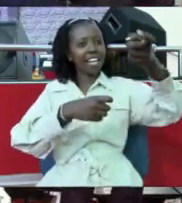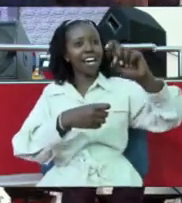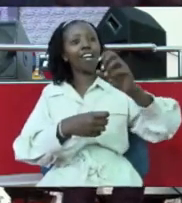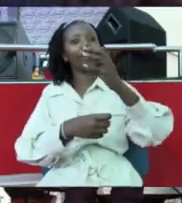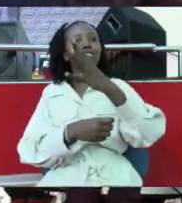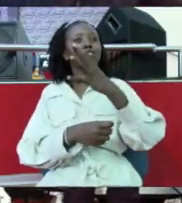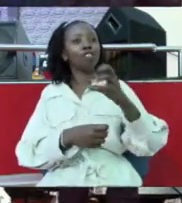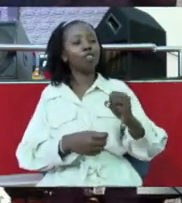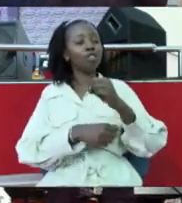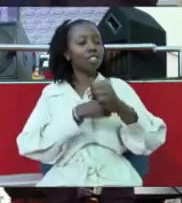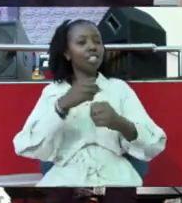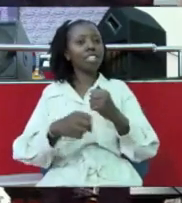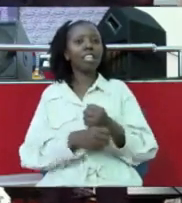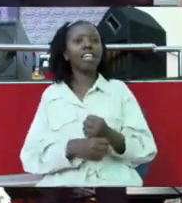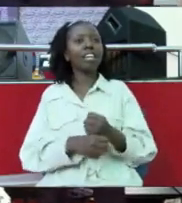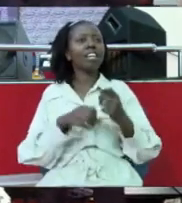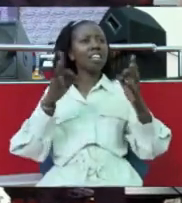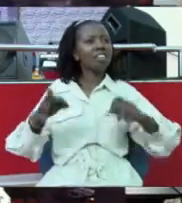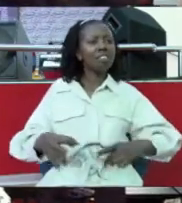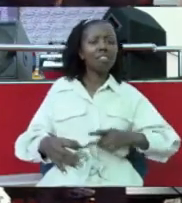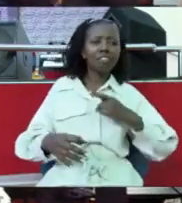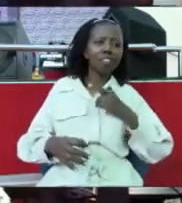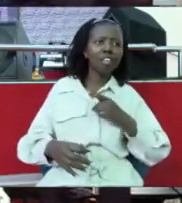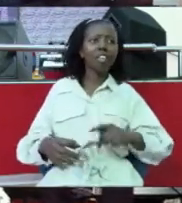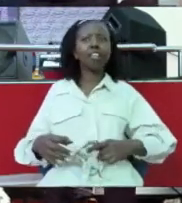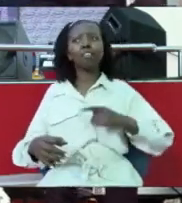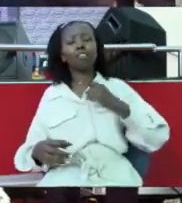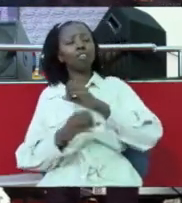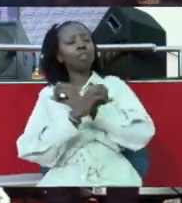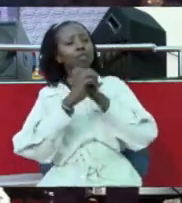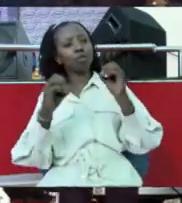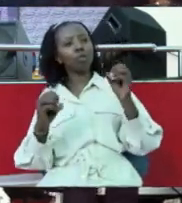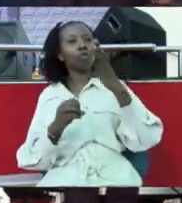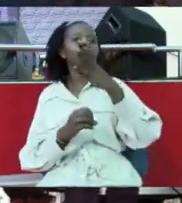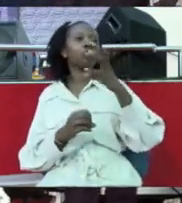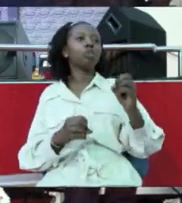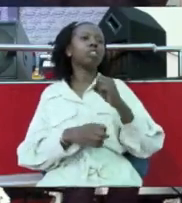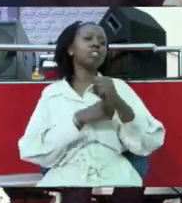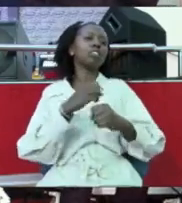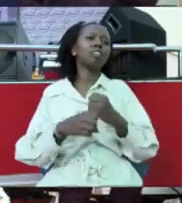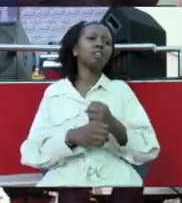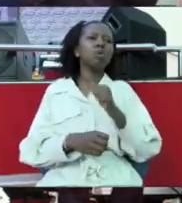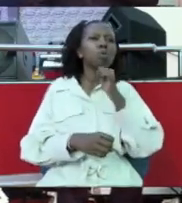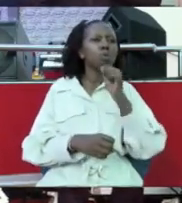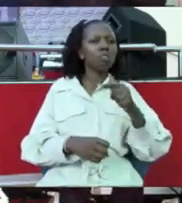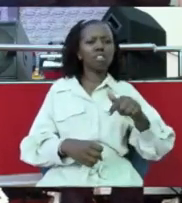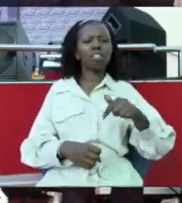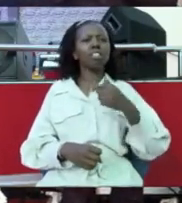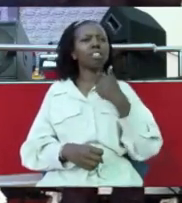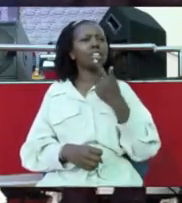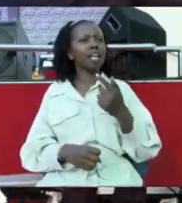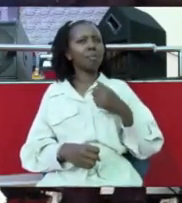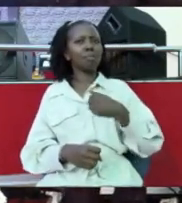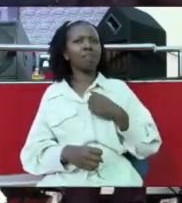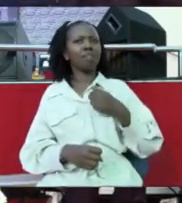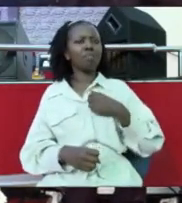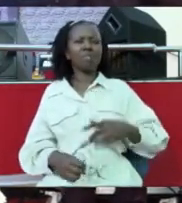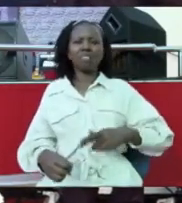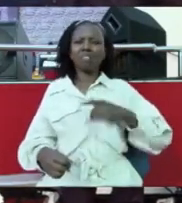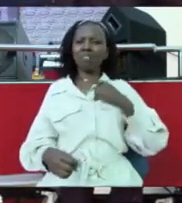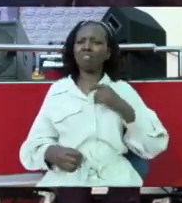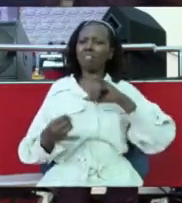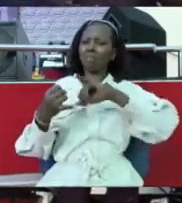Feeling not feeling 40 years. Bila hisia na hisia miaka 40. Don't come to tell me, Bishop, I don't feel like married